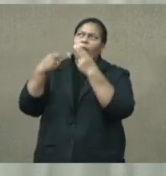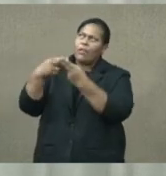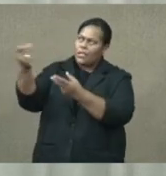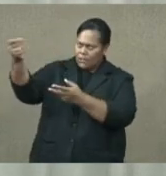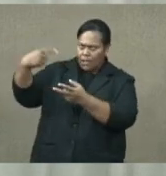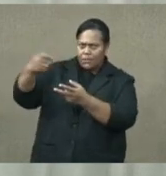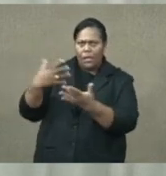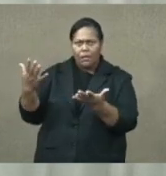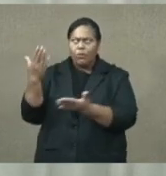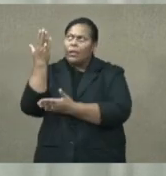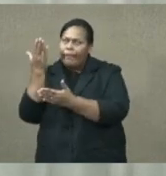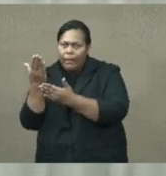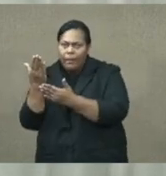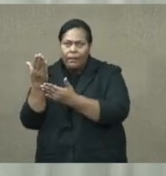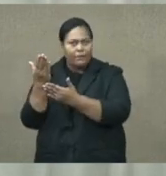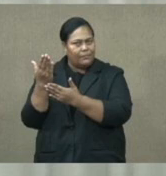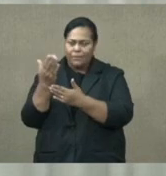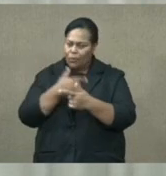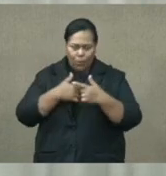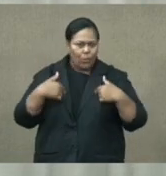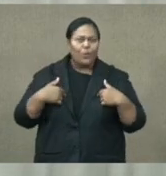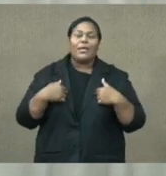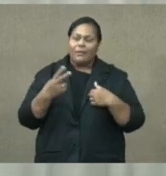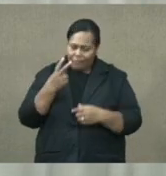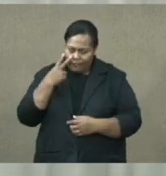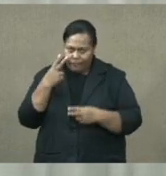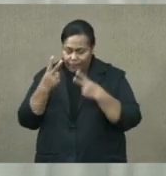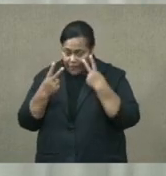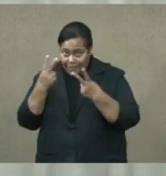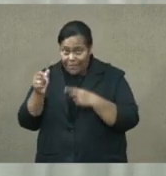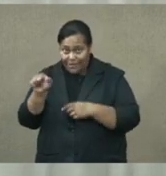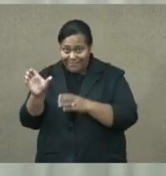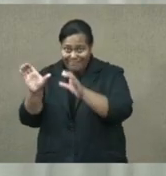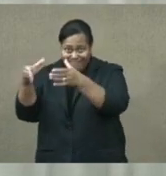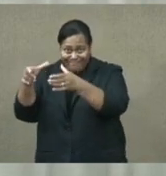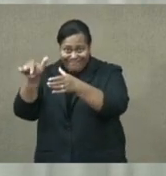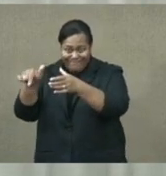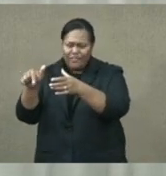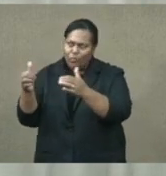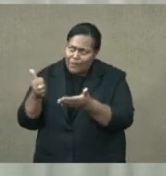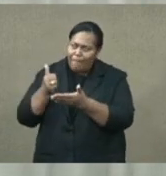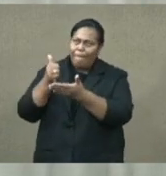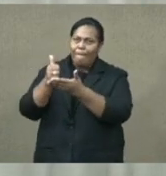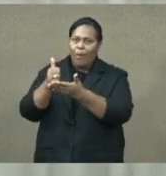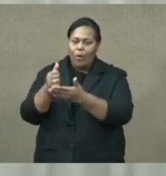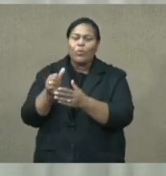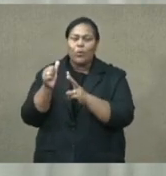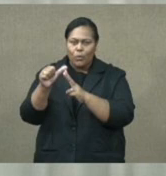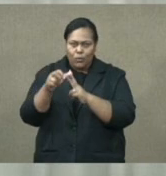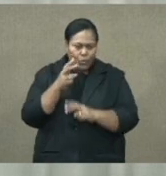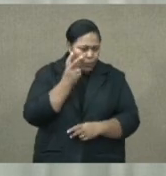will fully support our crucial visitor industry, we will aggressively seek to identify and